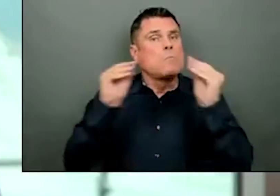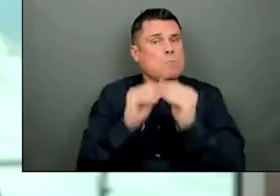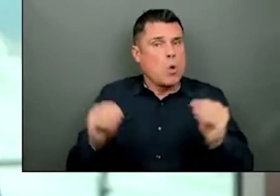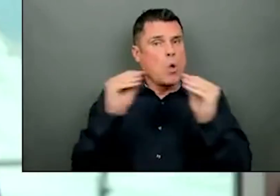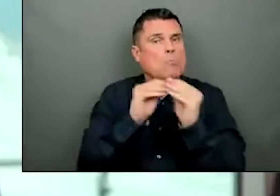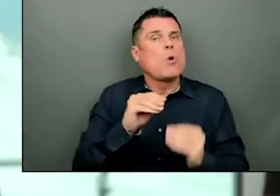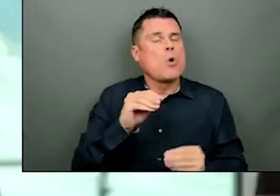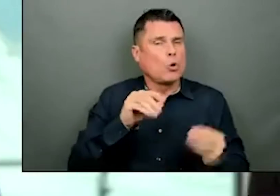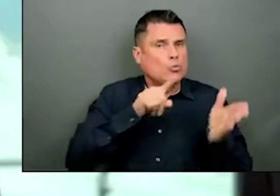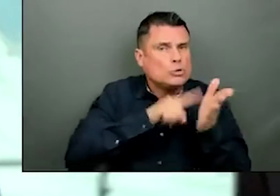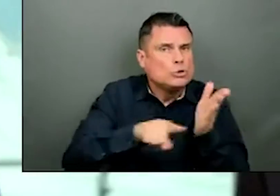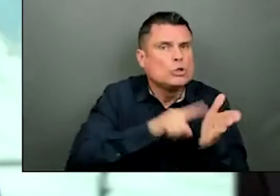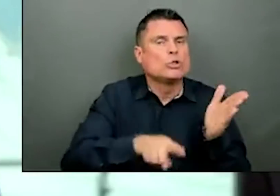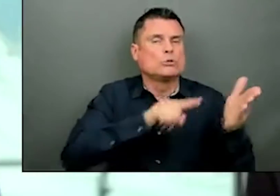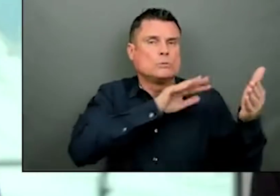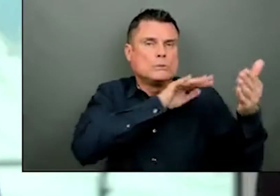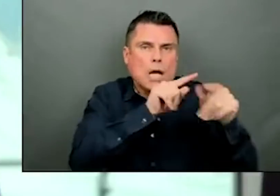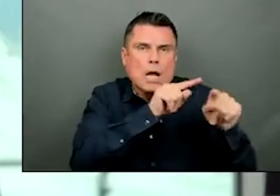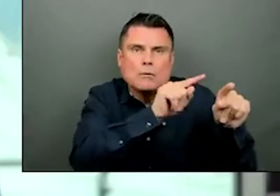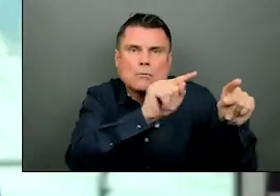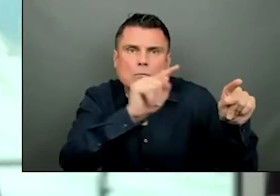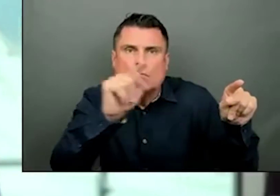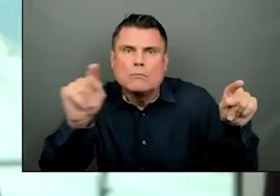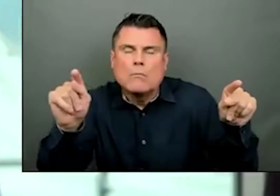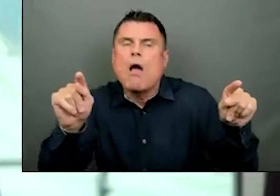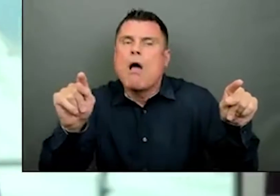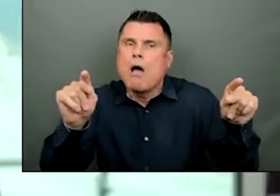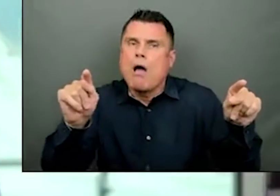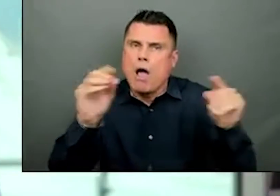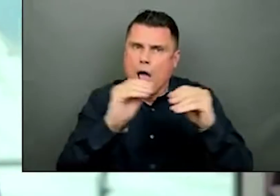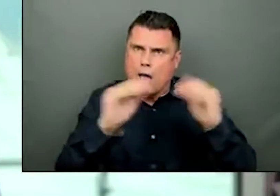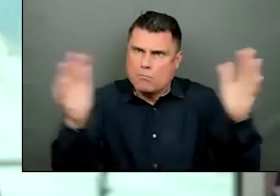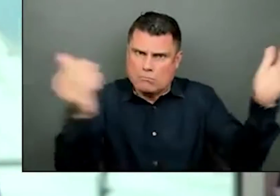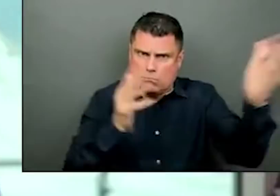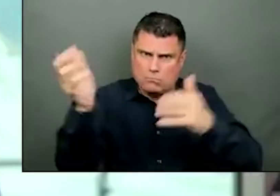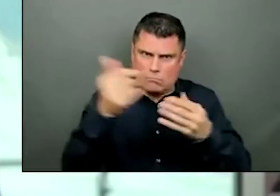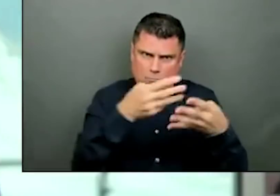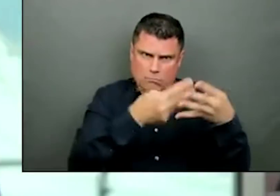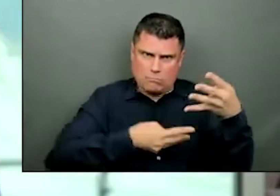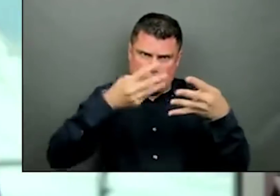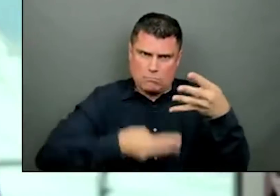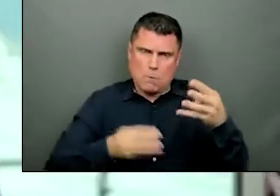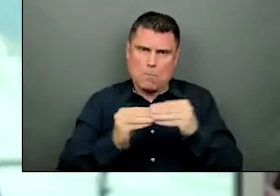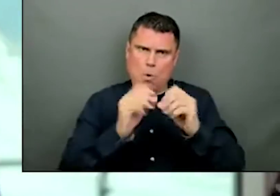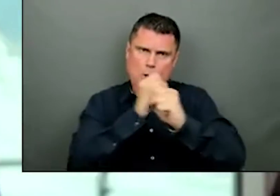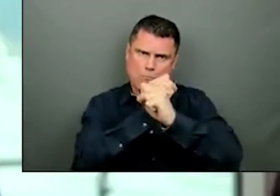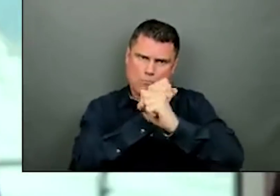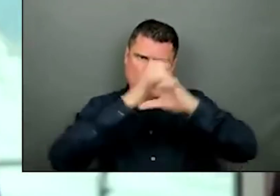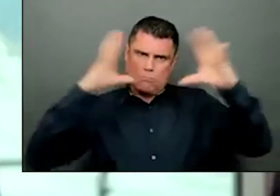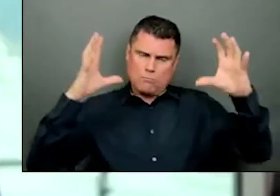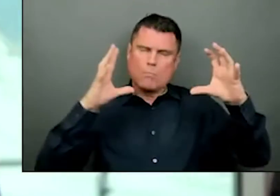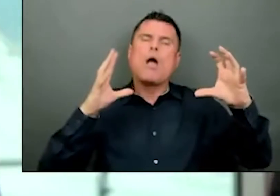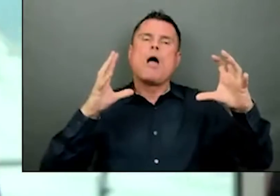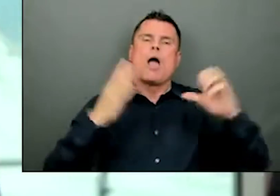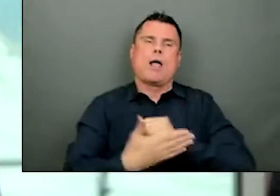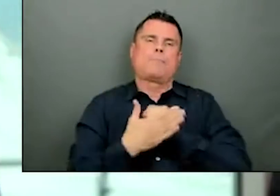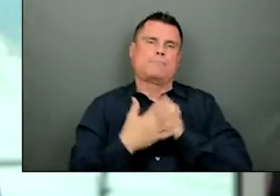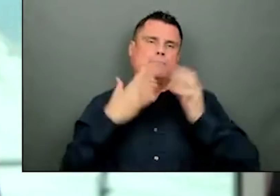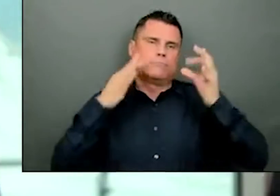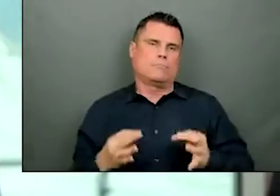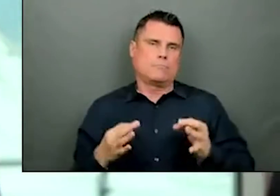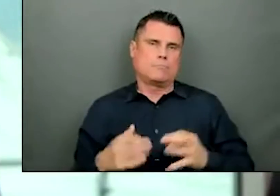to age, as we've talked about, anyone over 55, especially with the rates of transmission that we're seeing here in